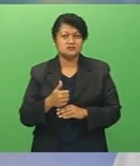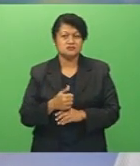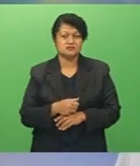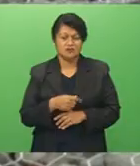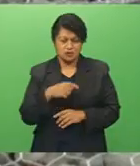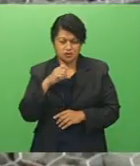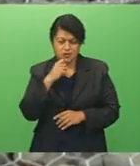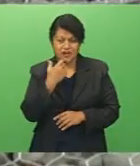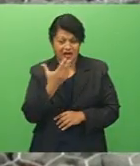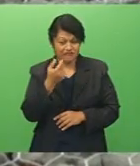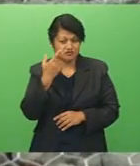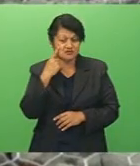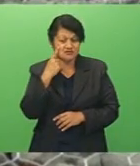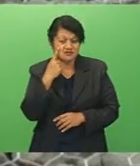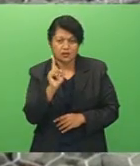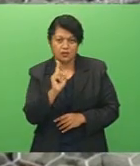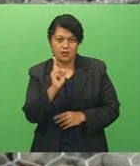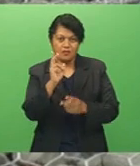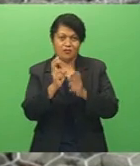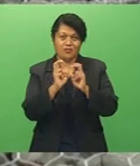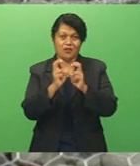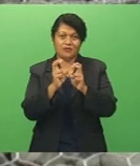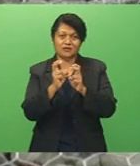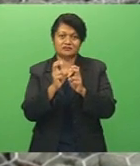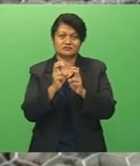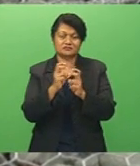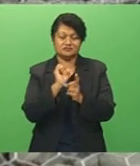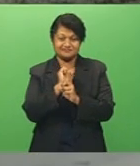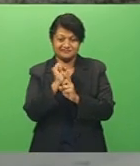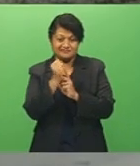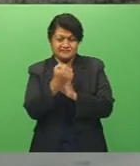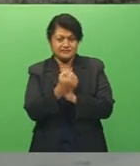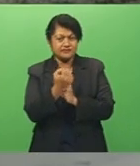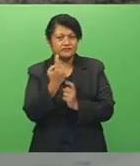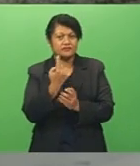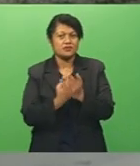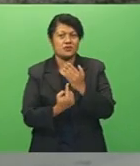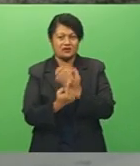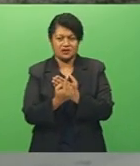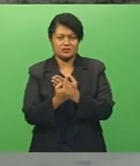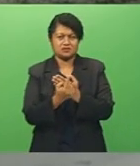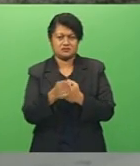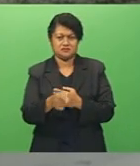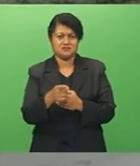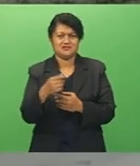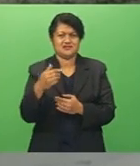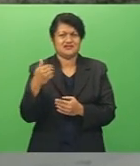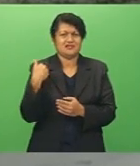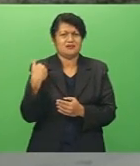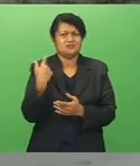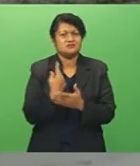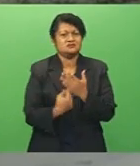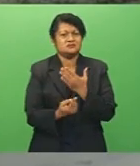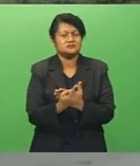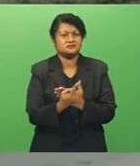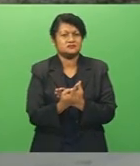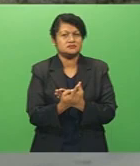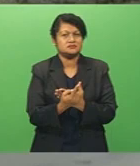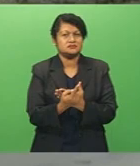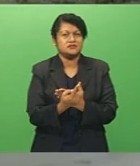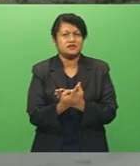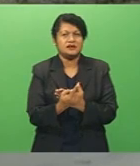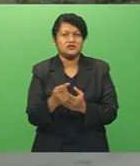problem. From our point of view, from the environment point of view, we need to see what damage has been done to the environment. We need to